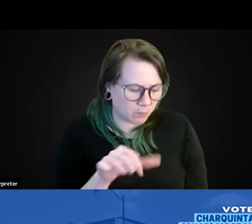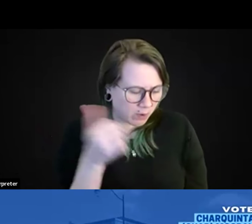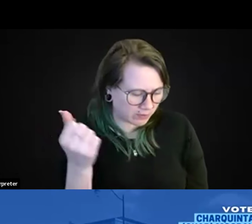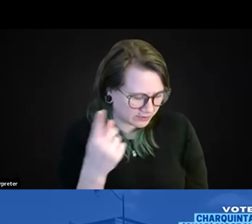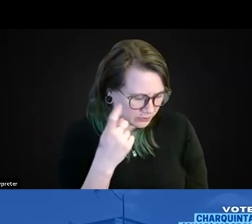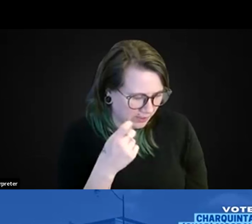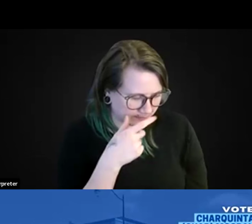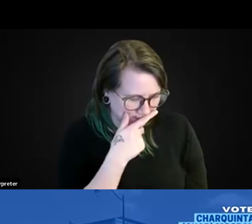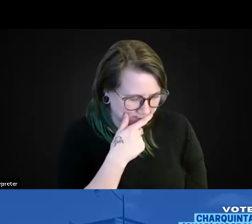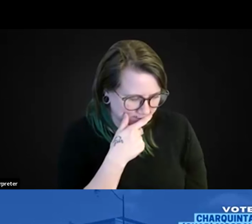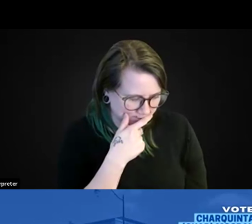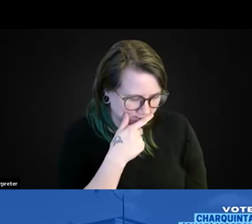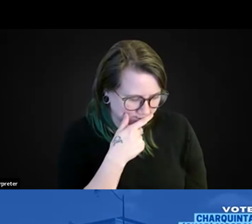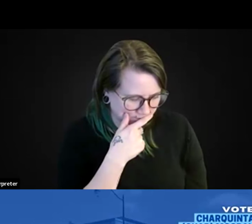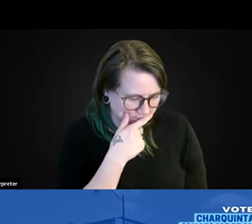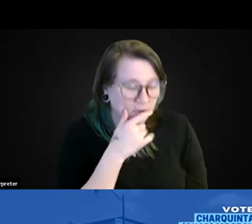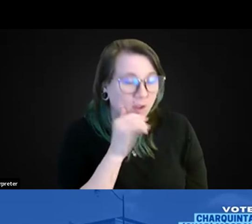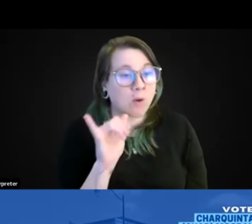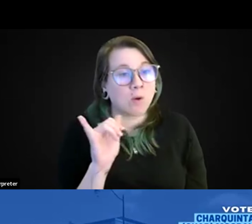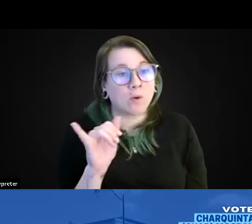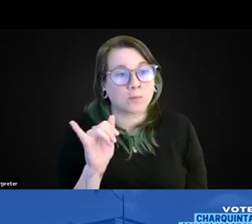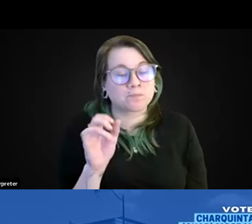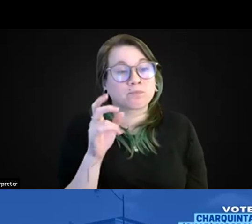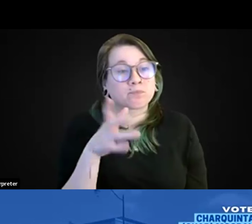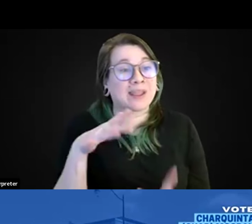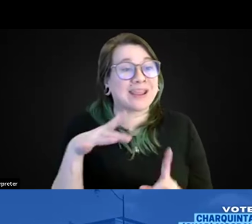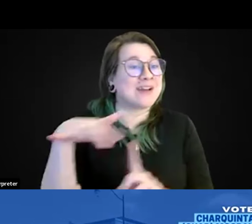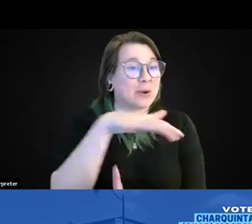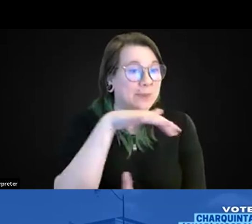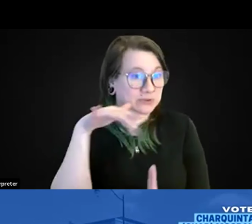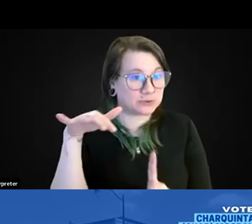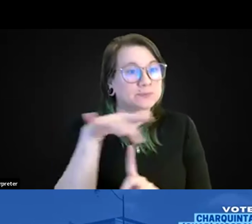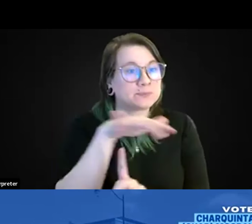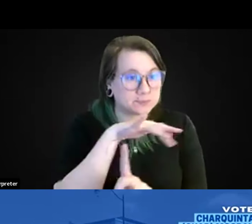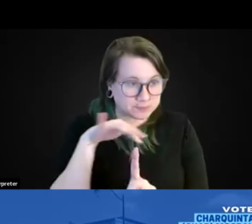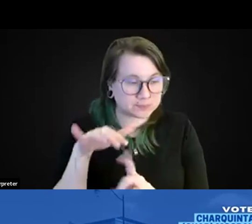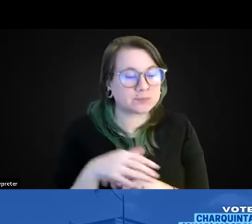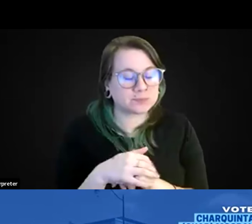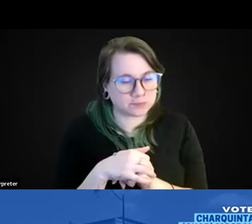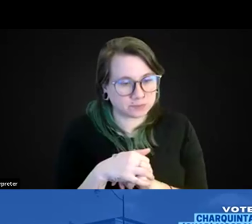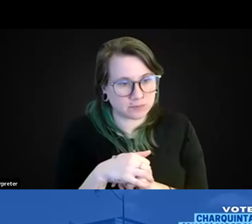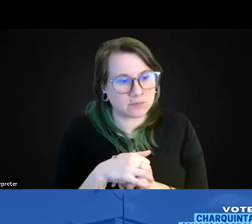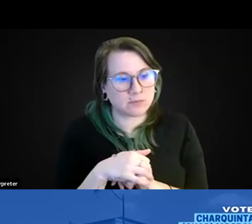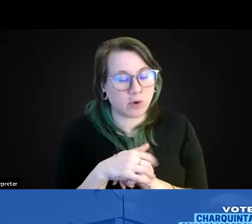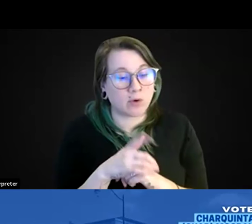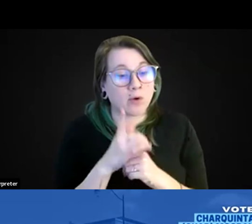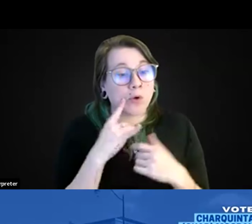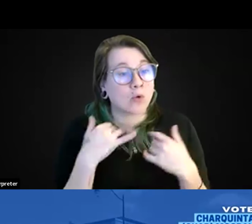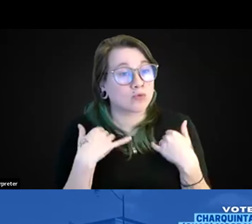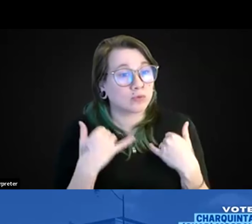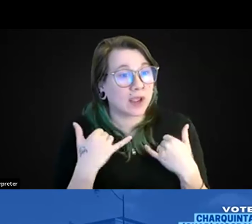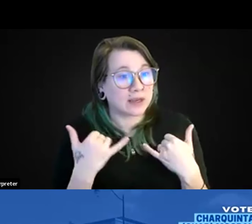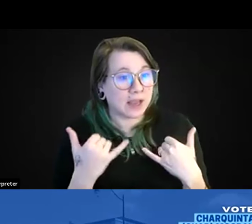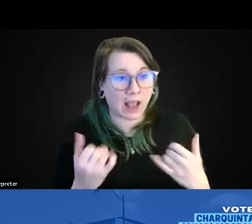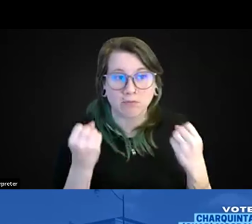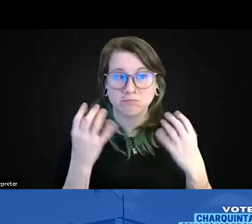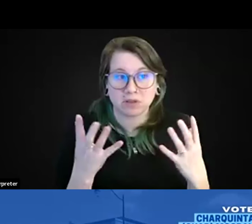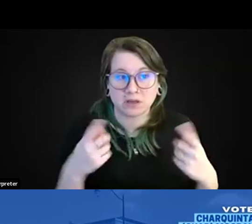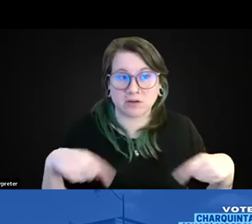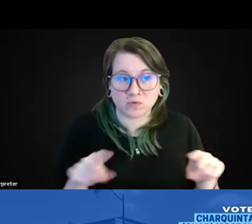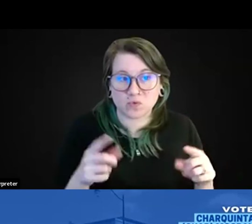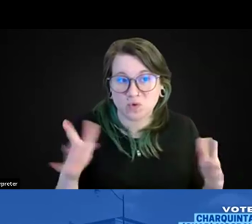me? Oh, and then environmental. And right now, as many of you know,